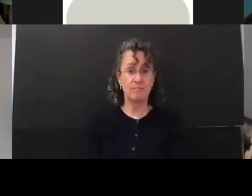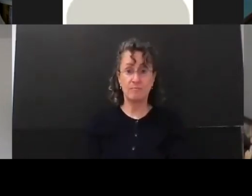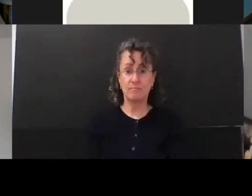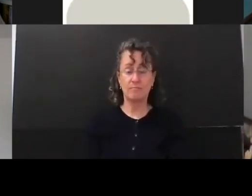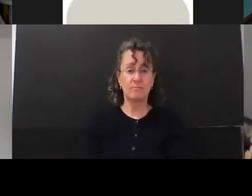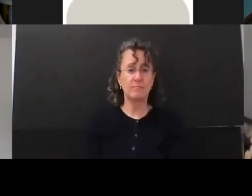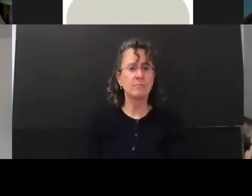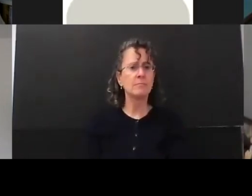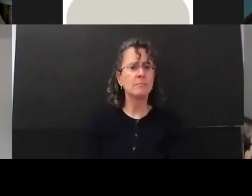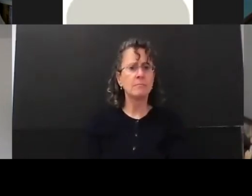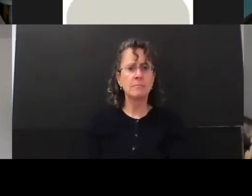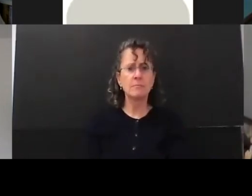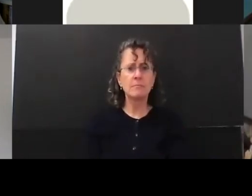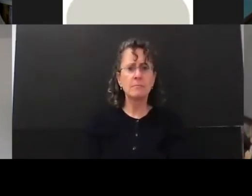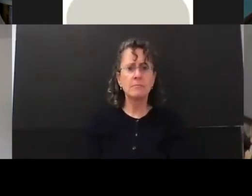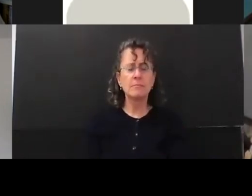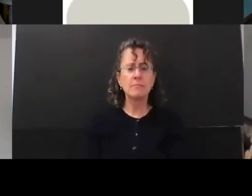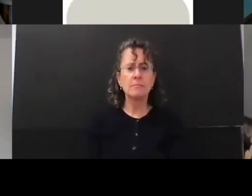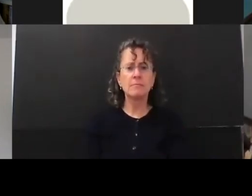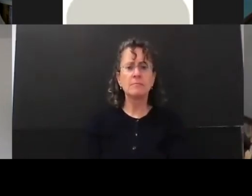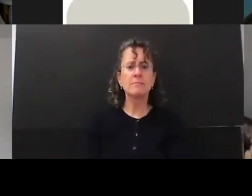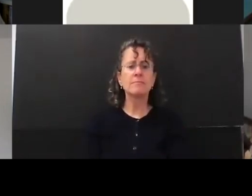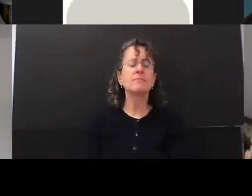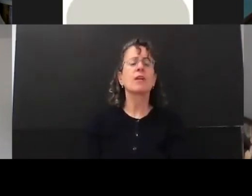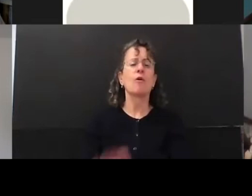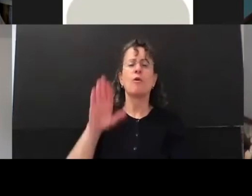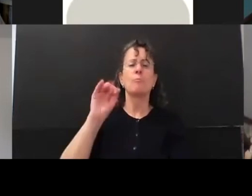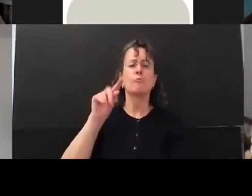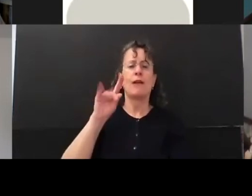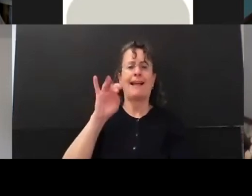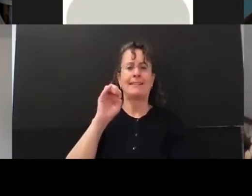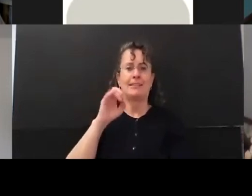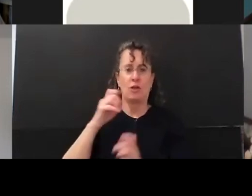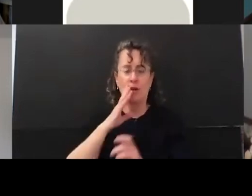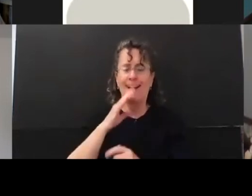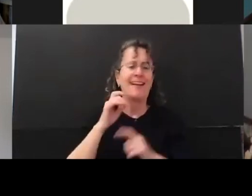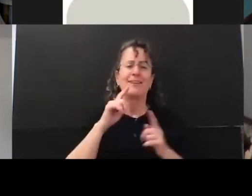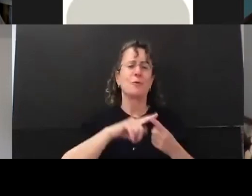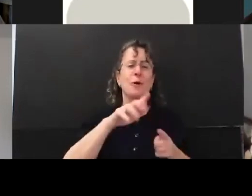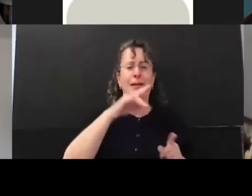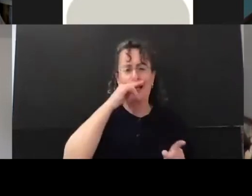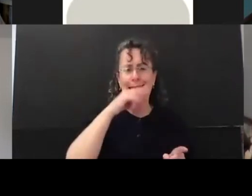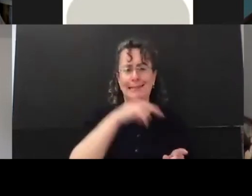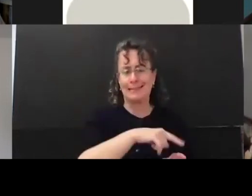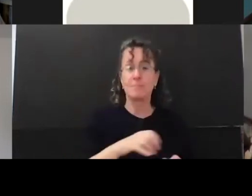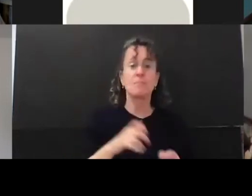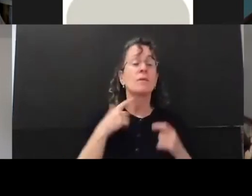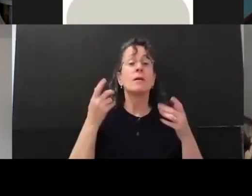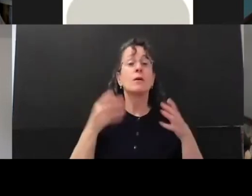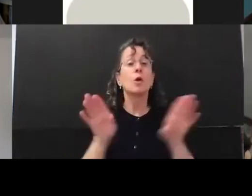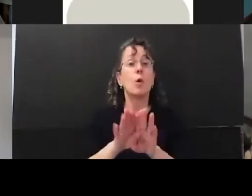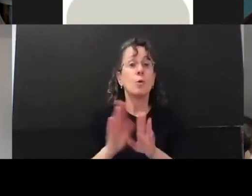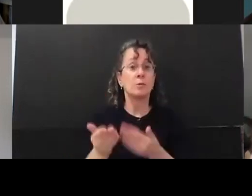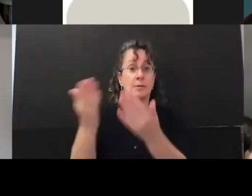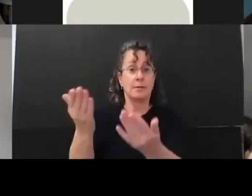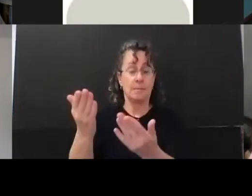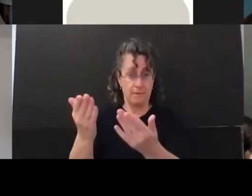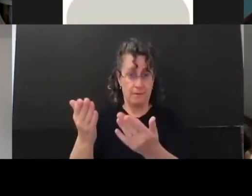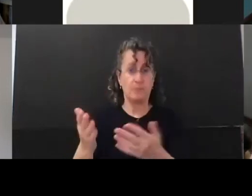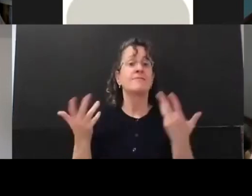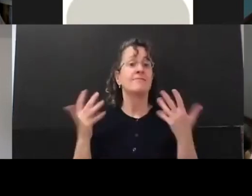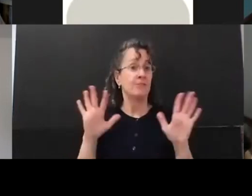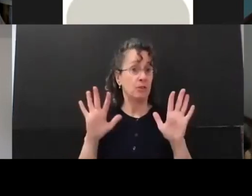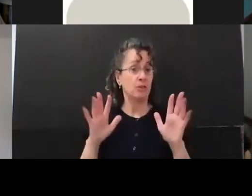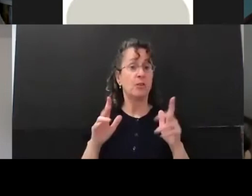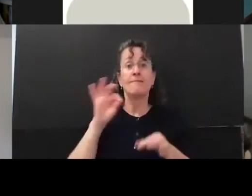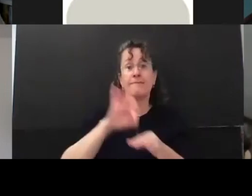Remember, Seeing none, I will close the nomination process and we'll take a vote.